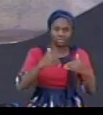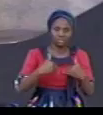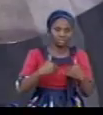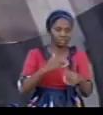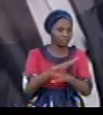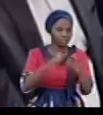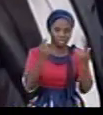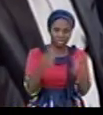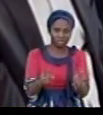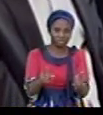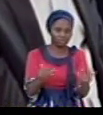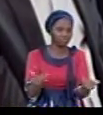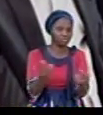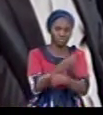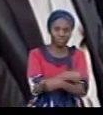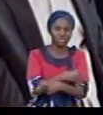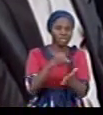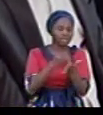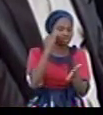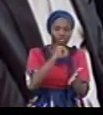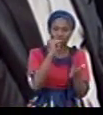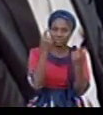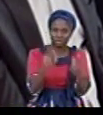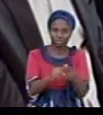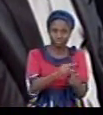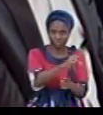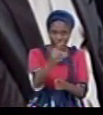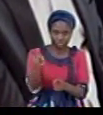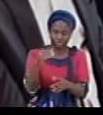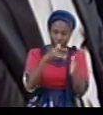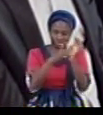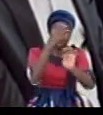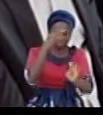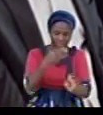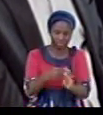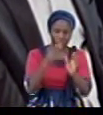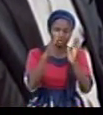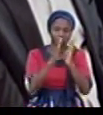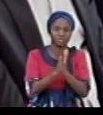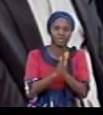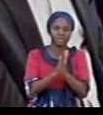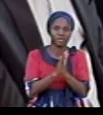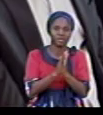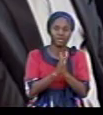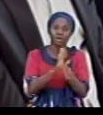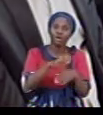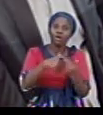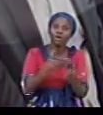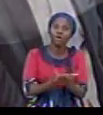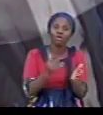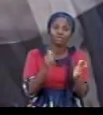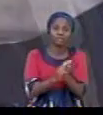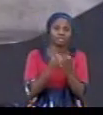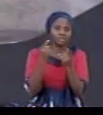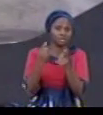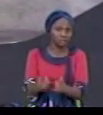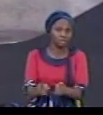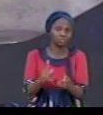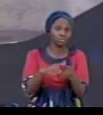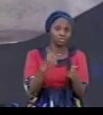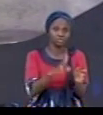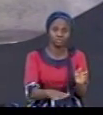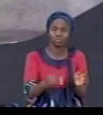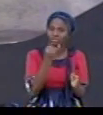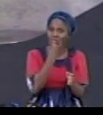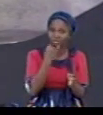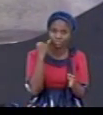to you. I said it will not happen to you. All that happened to the children of